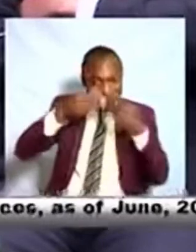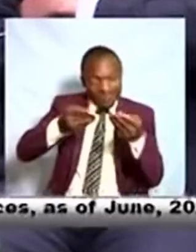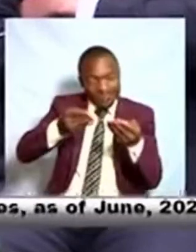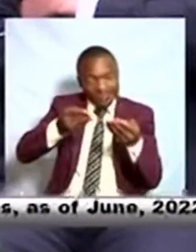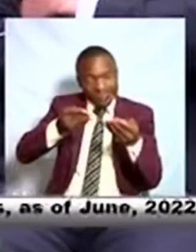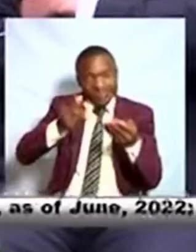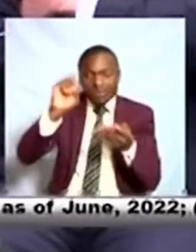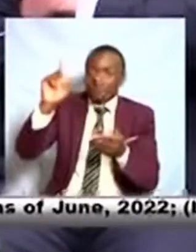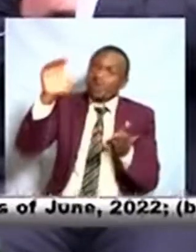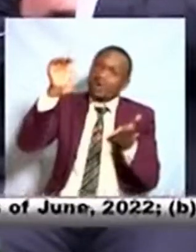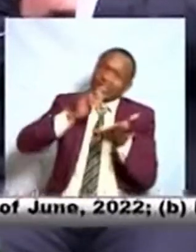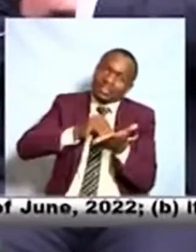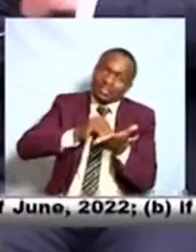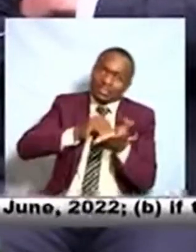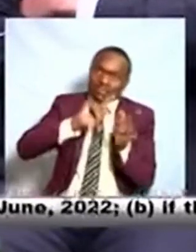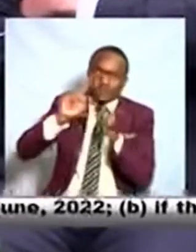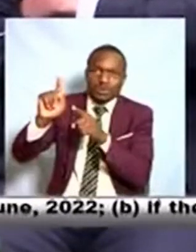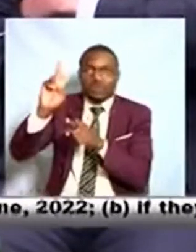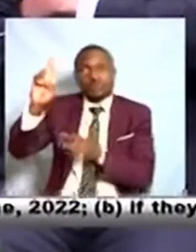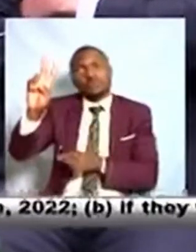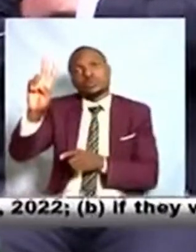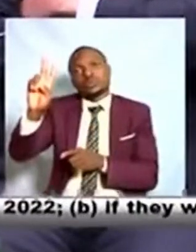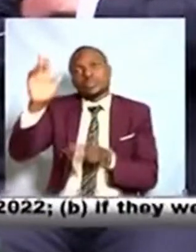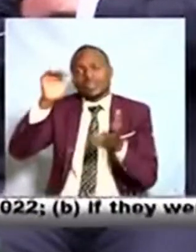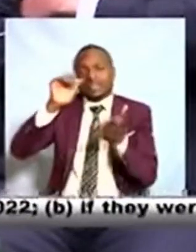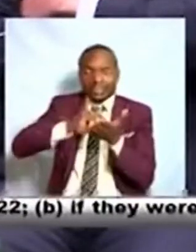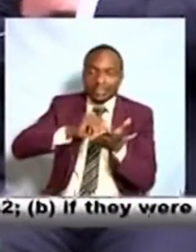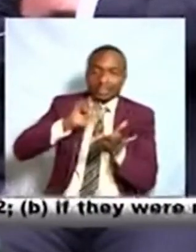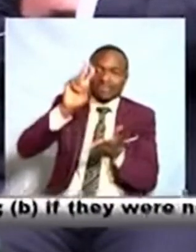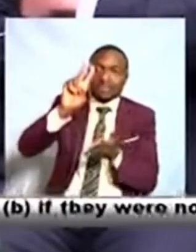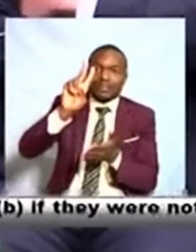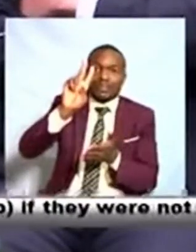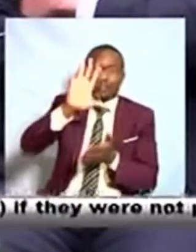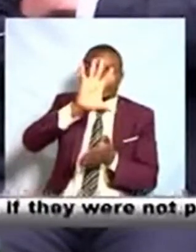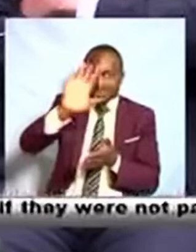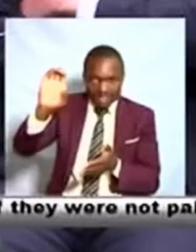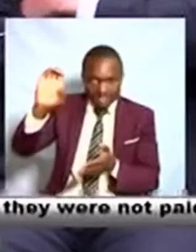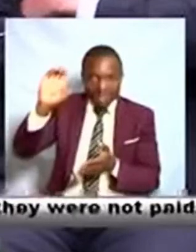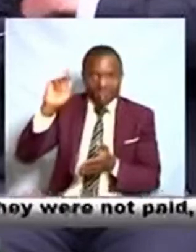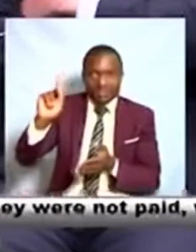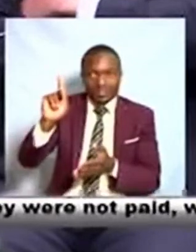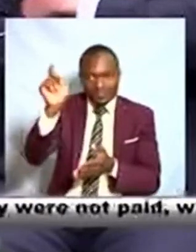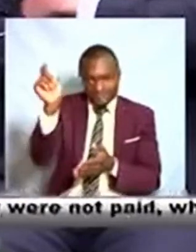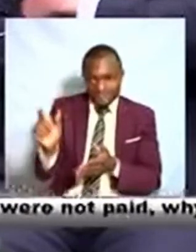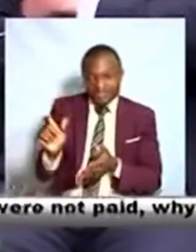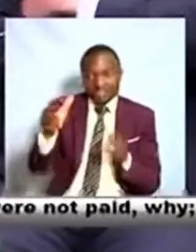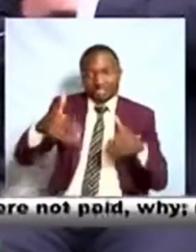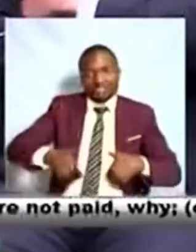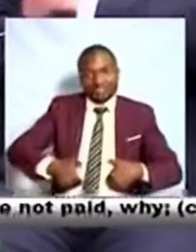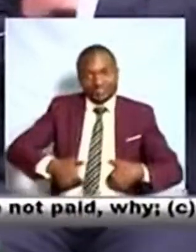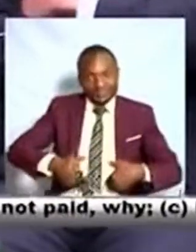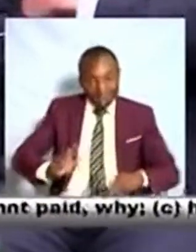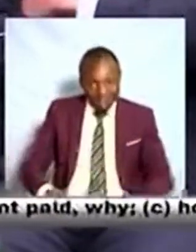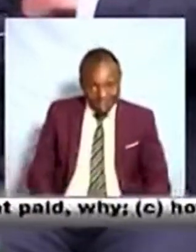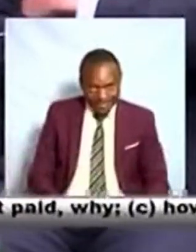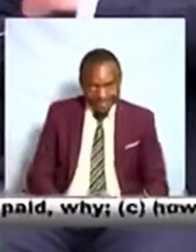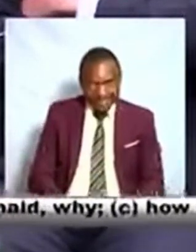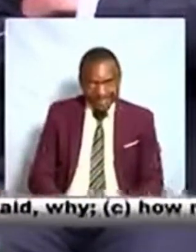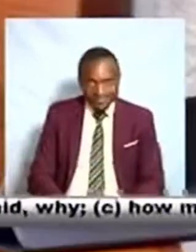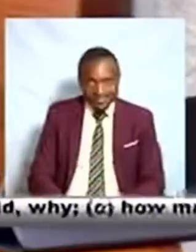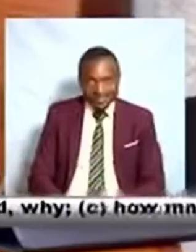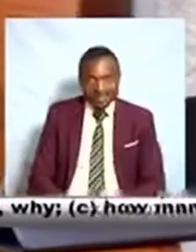between 1,000 to 2,500 kwacha per individual per month.